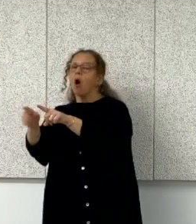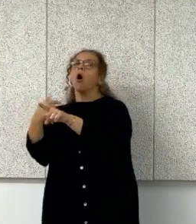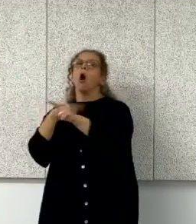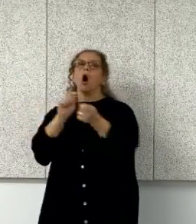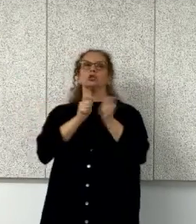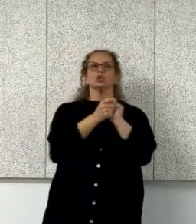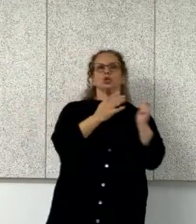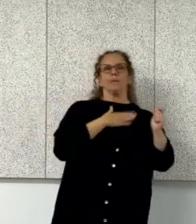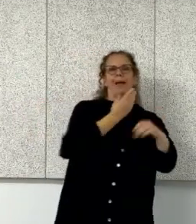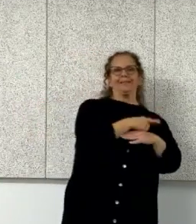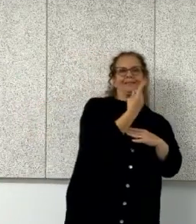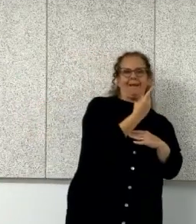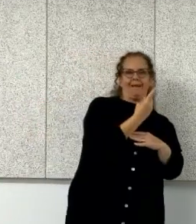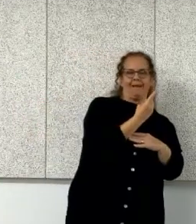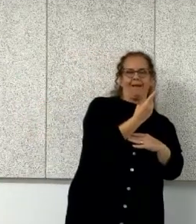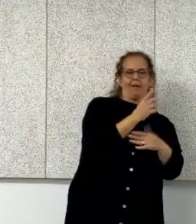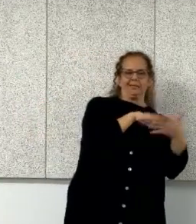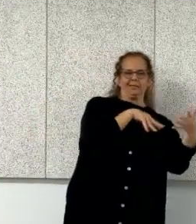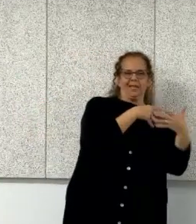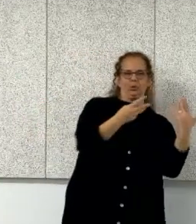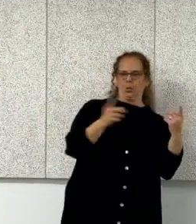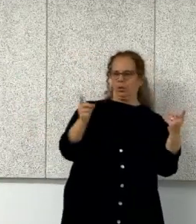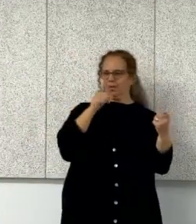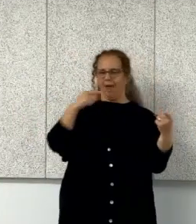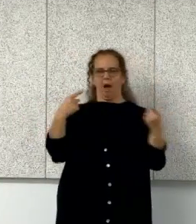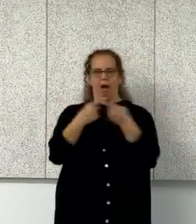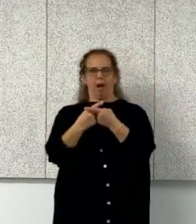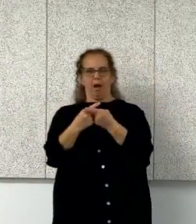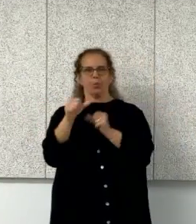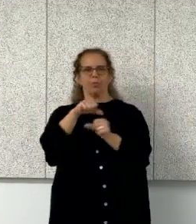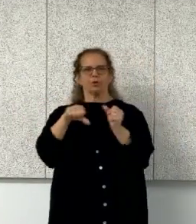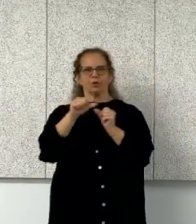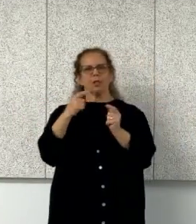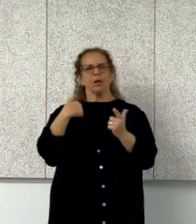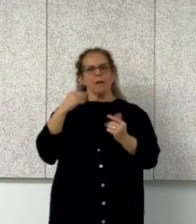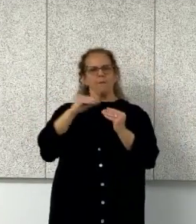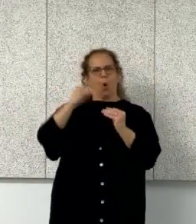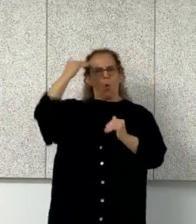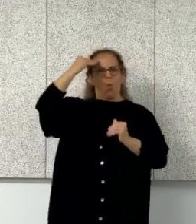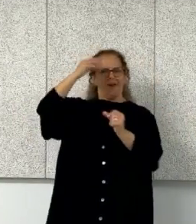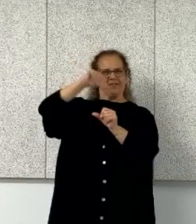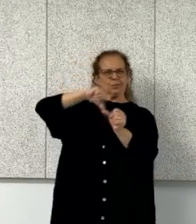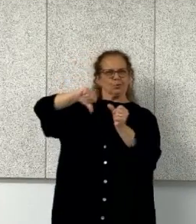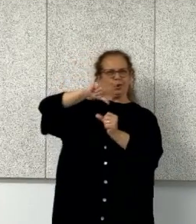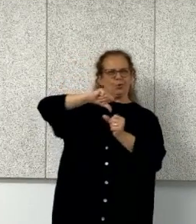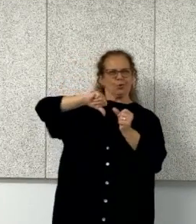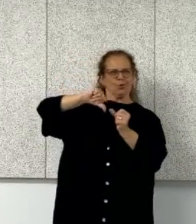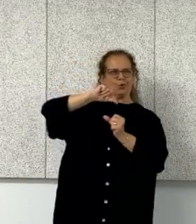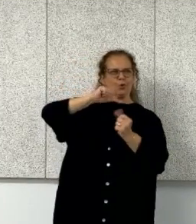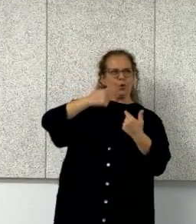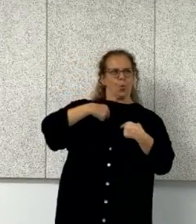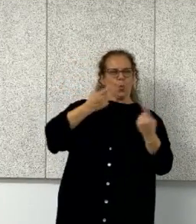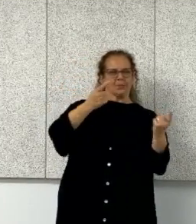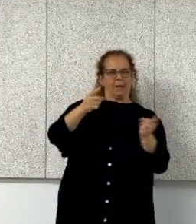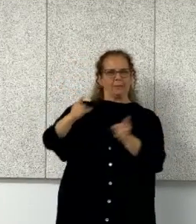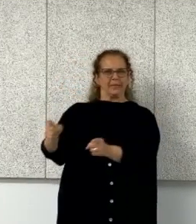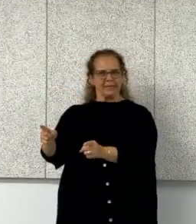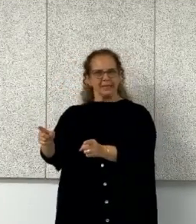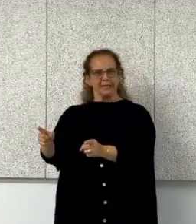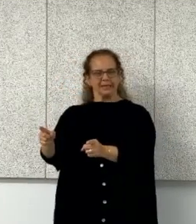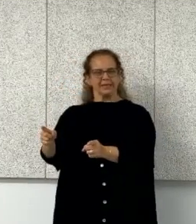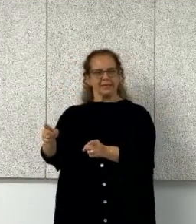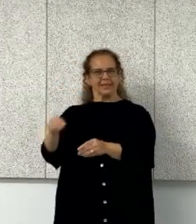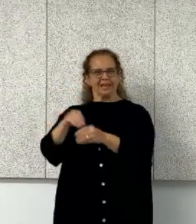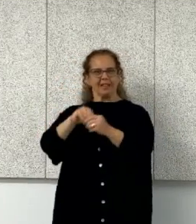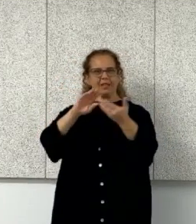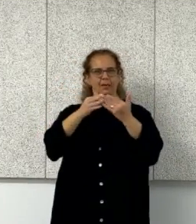going on. So if people were just a little bit more aware of other things that were going around, mm-hmm. going on with those